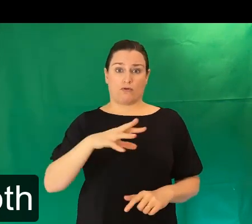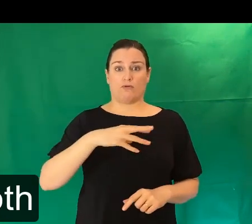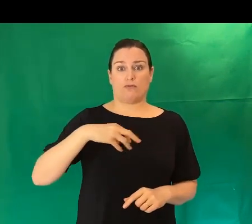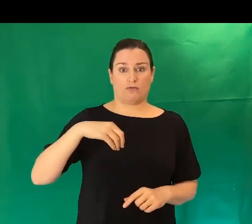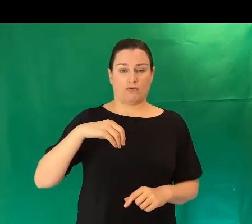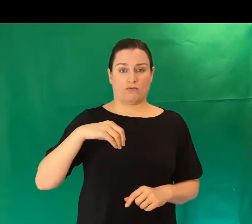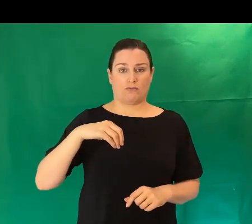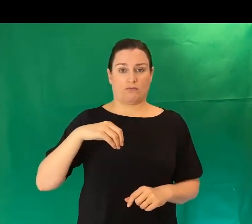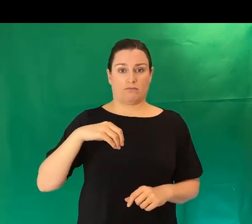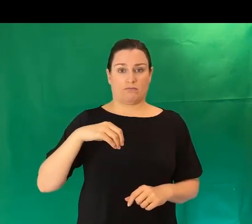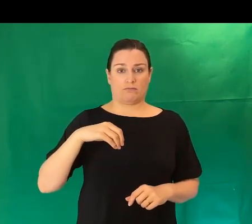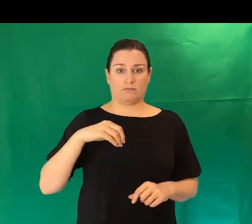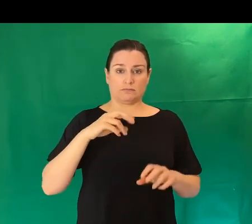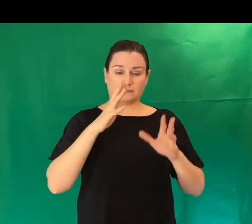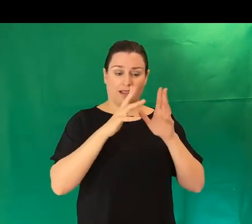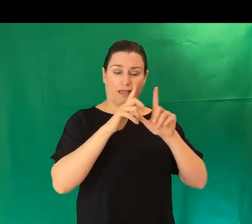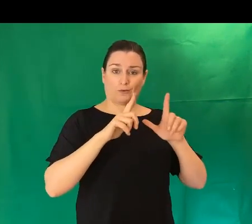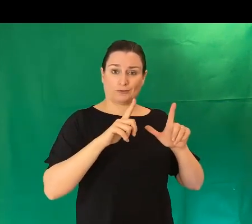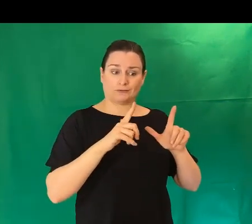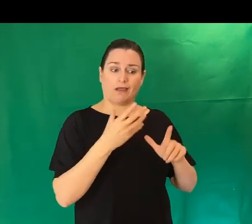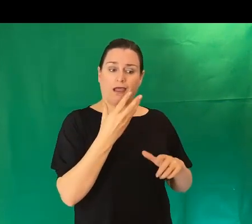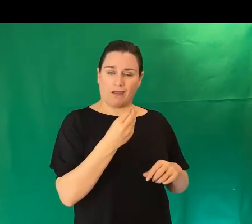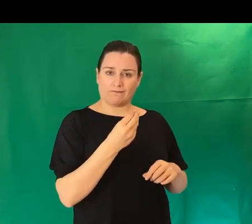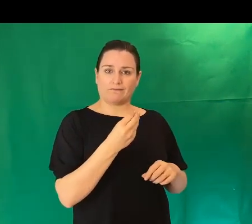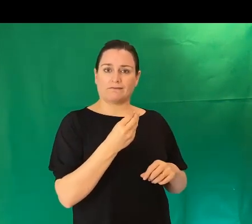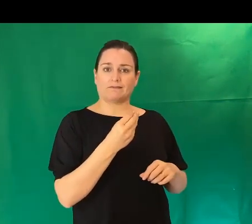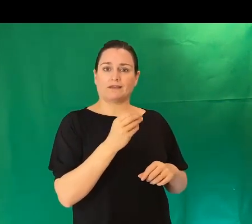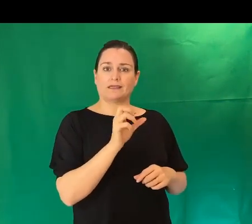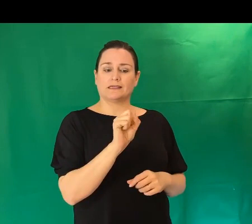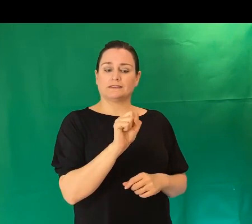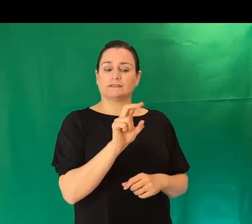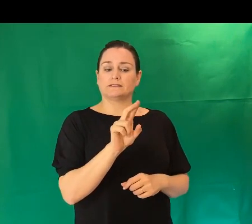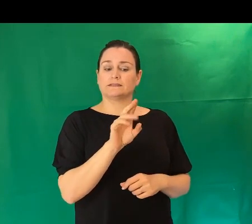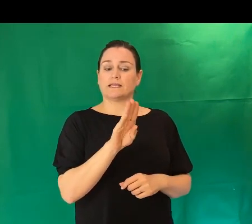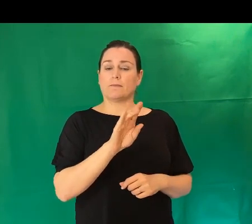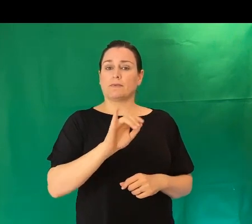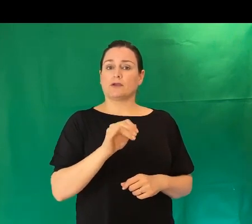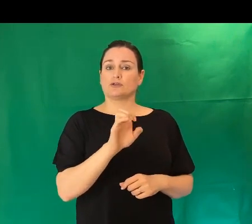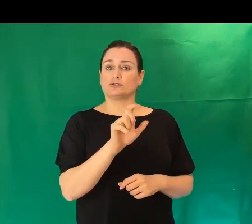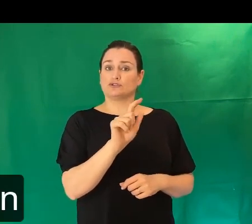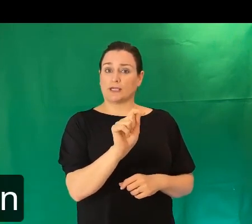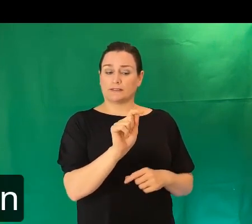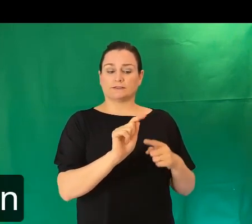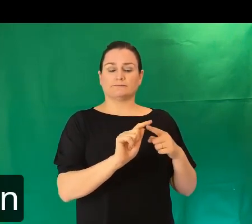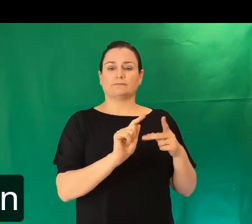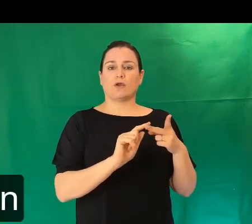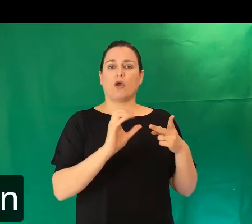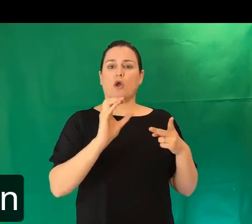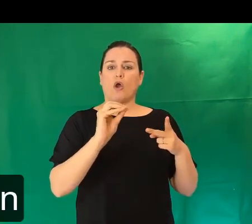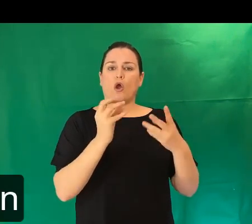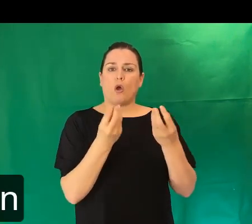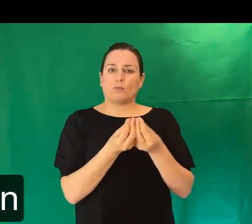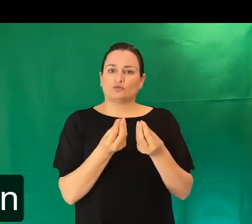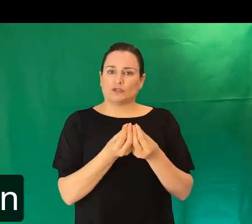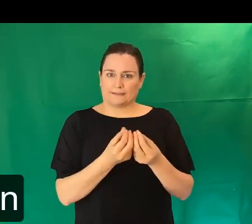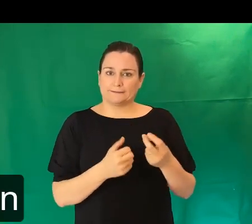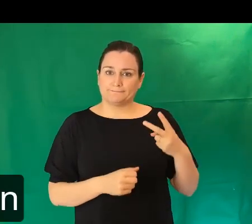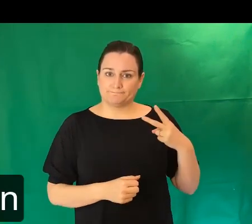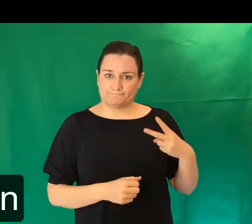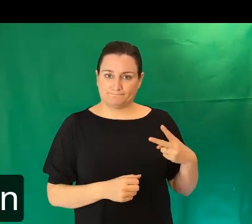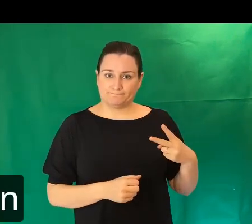can mark both subject and objects. So this is not true for all spoken